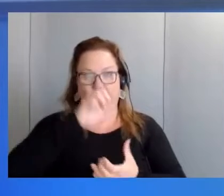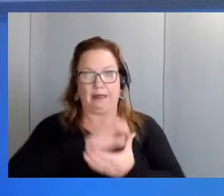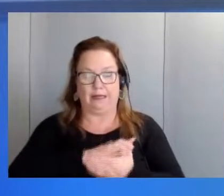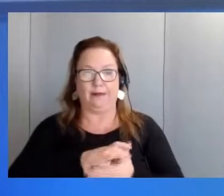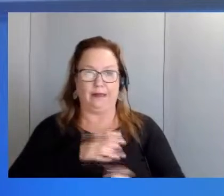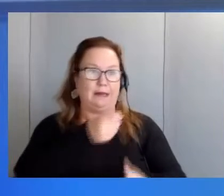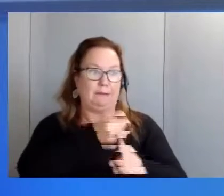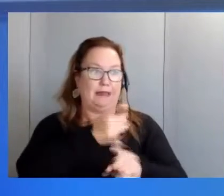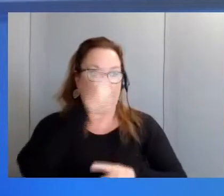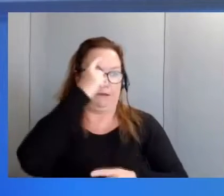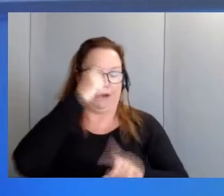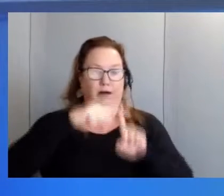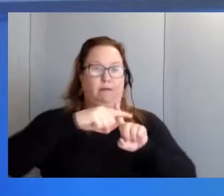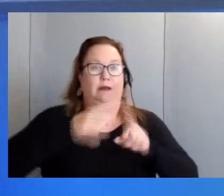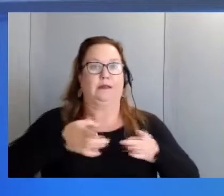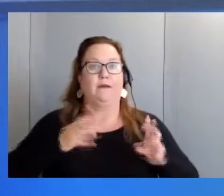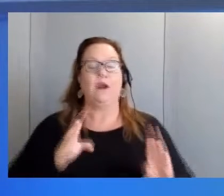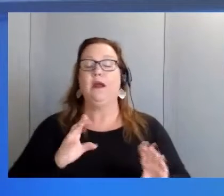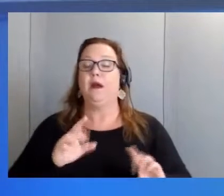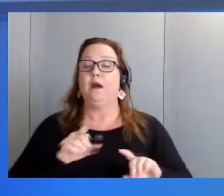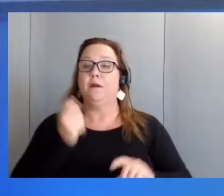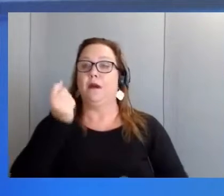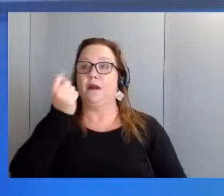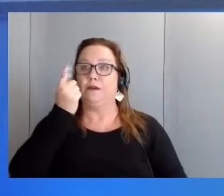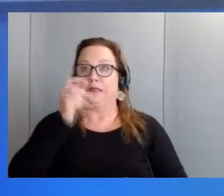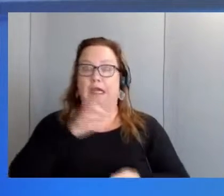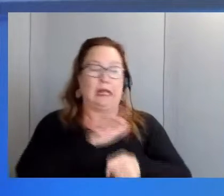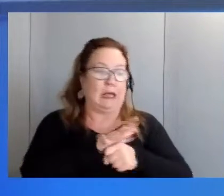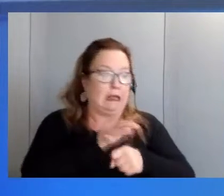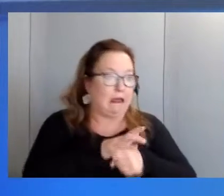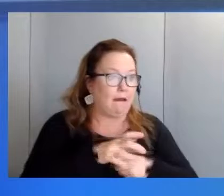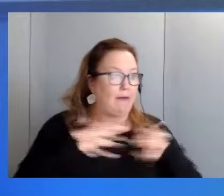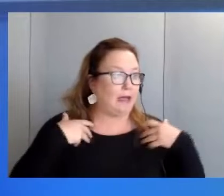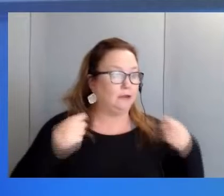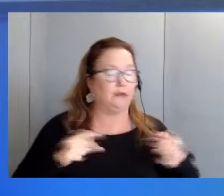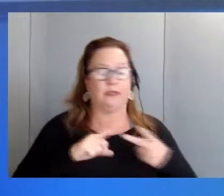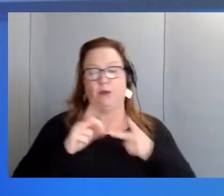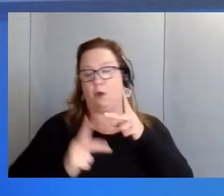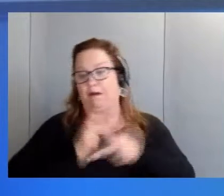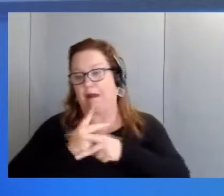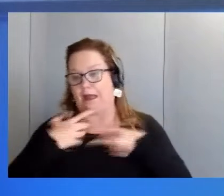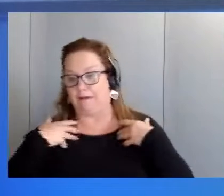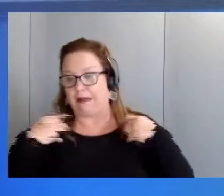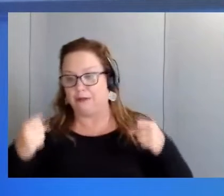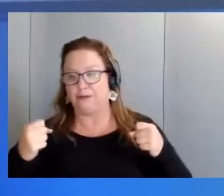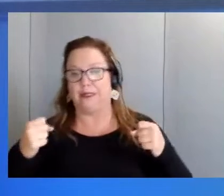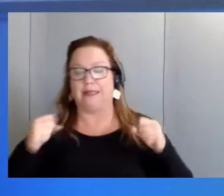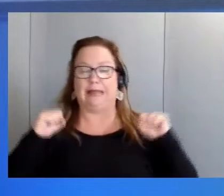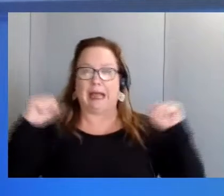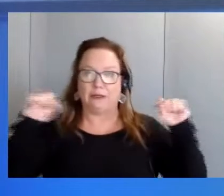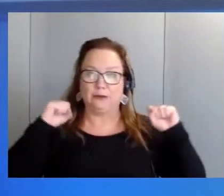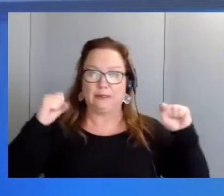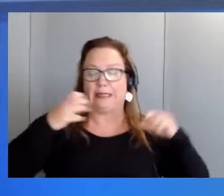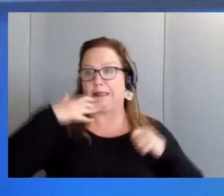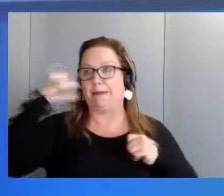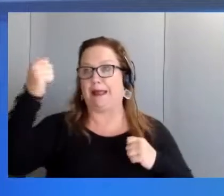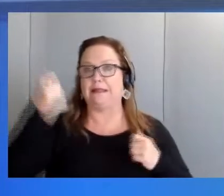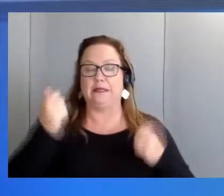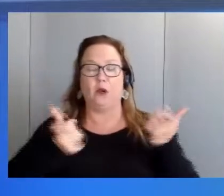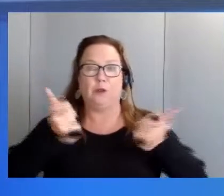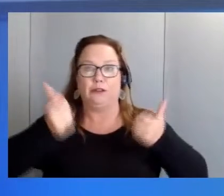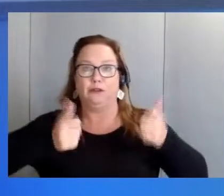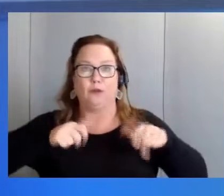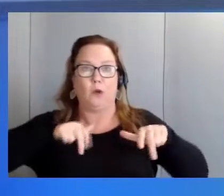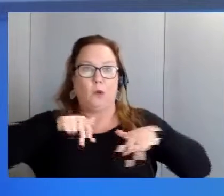but we also want to understand how much is enough, what types of exercise is best, and really understand how we can use it